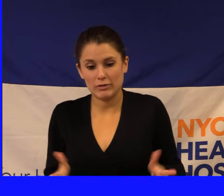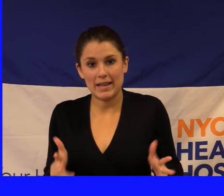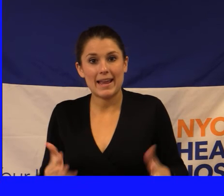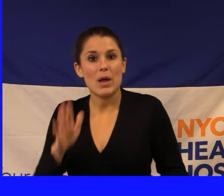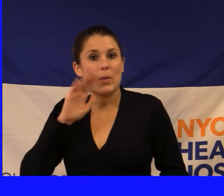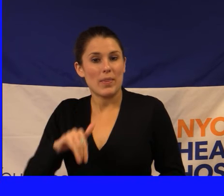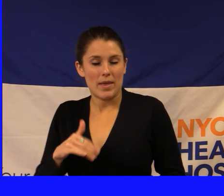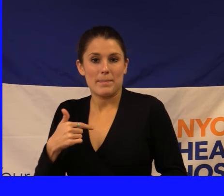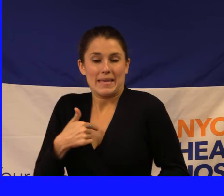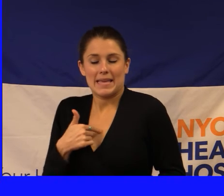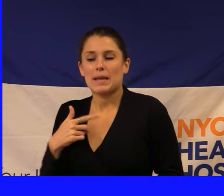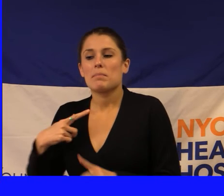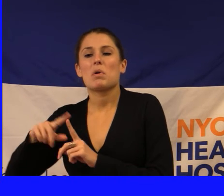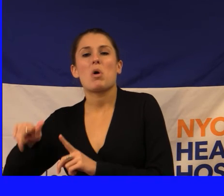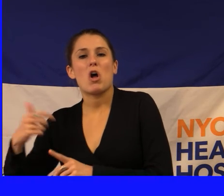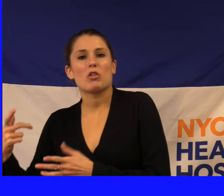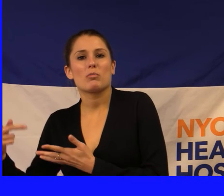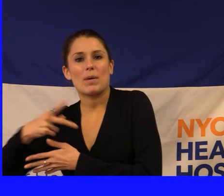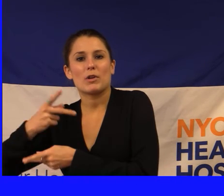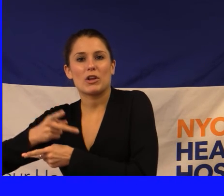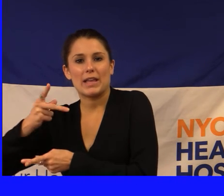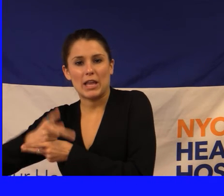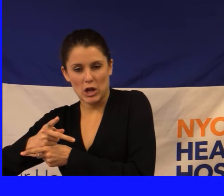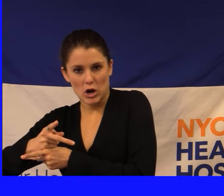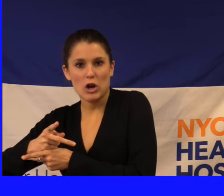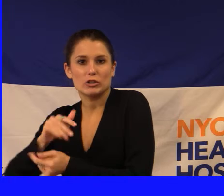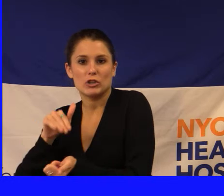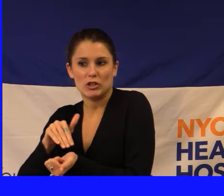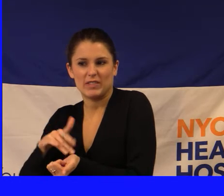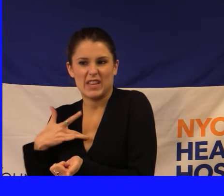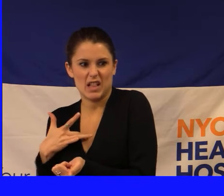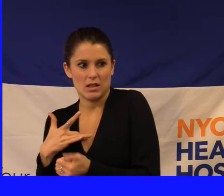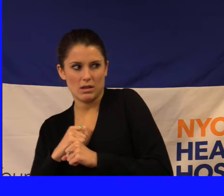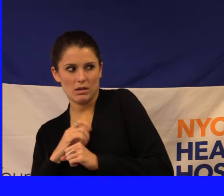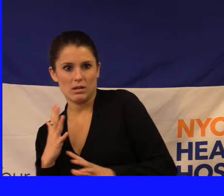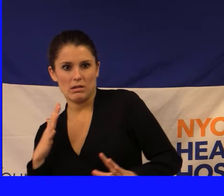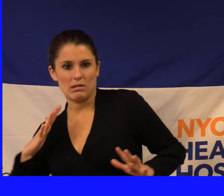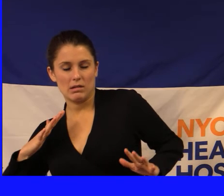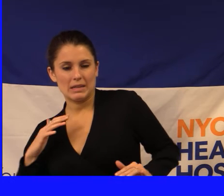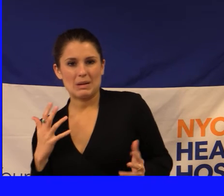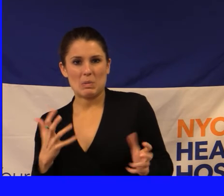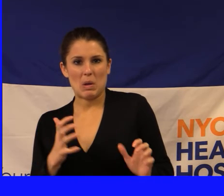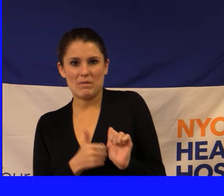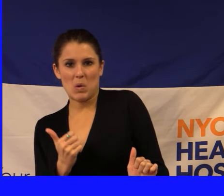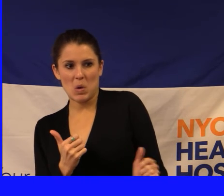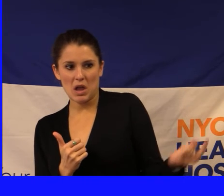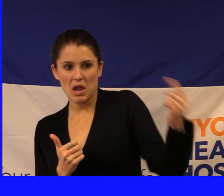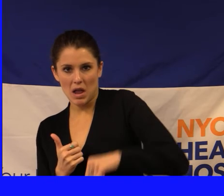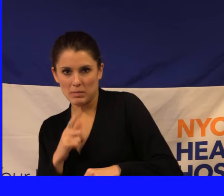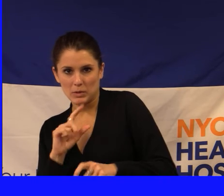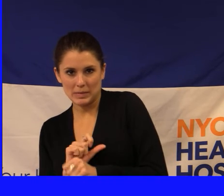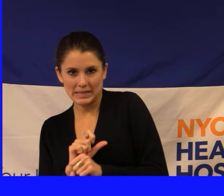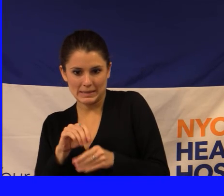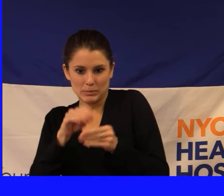protective about them not coming into clinics. So it is a very complicated dynamic.